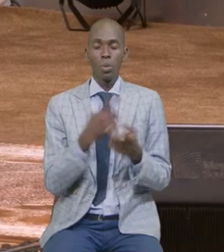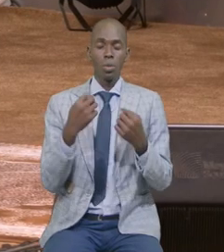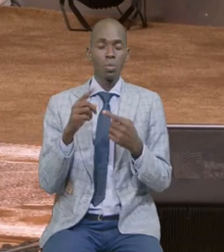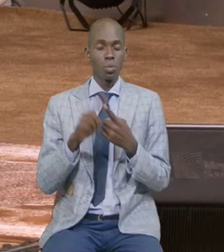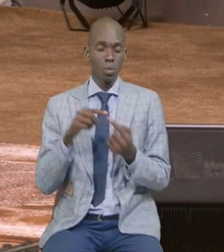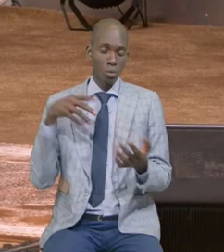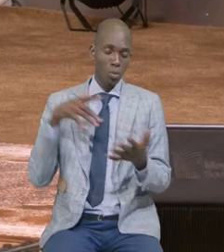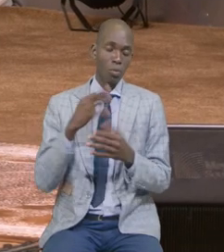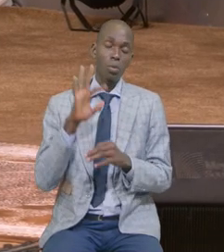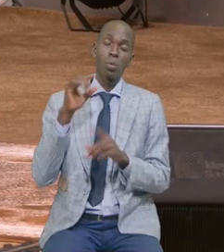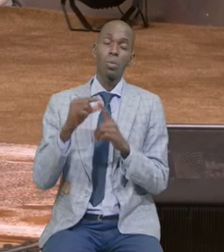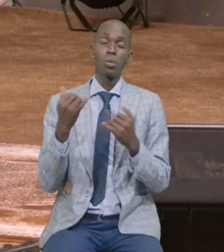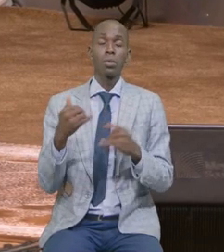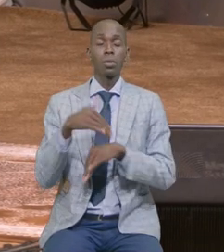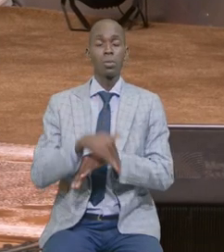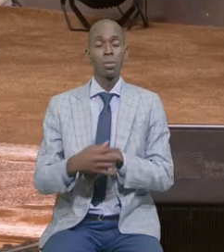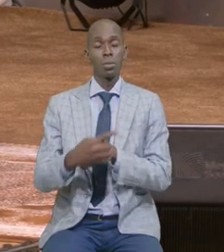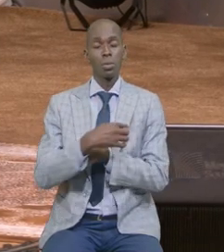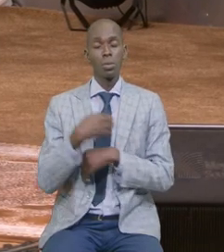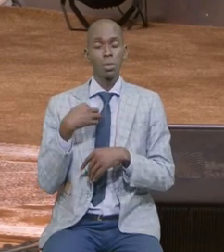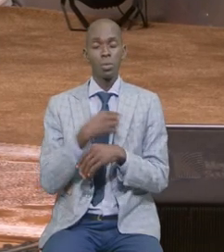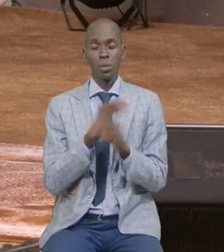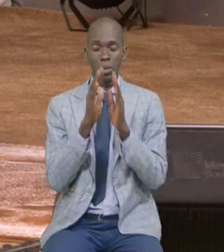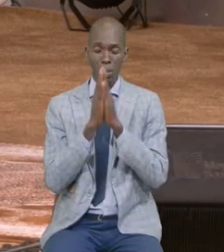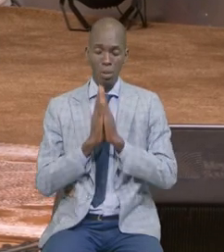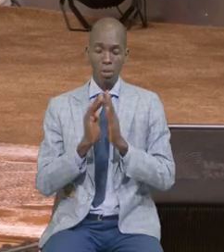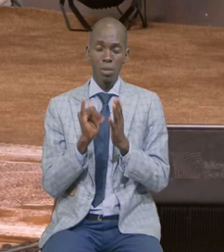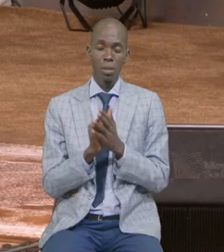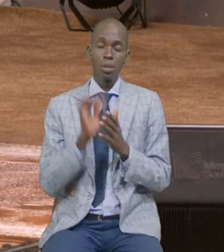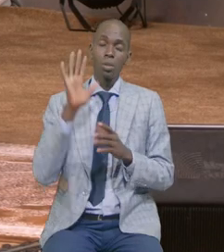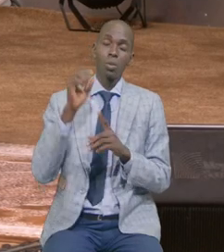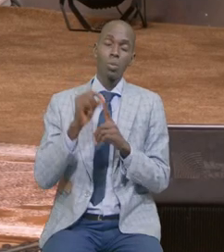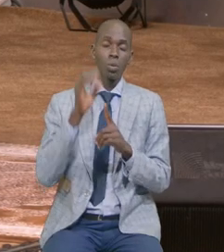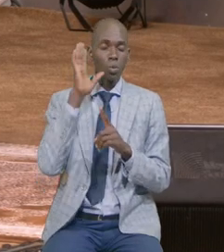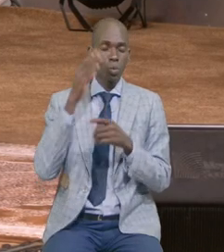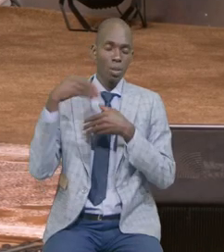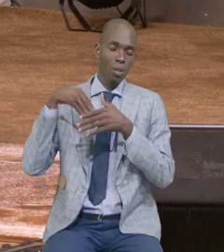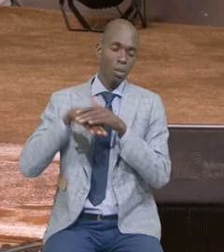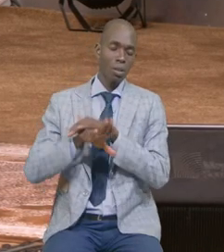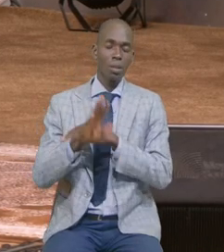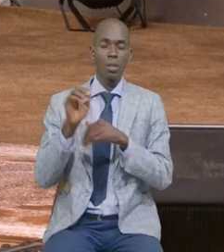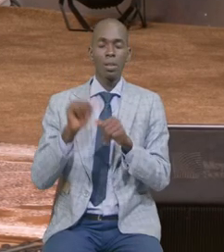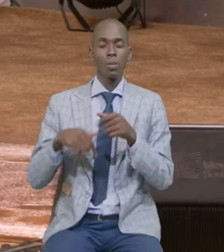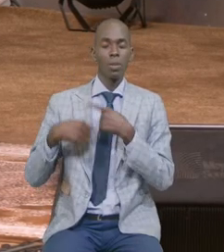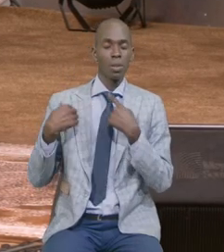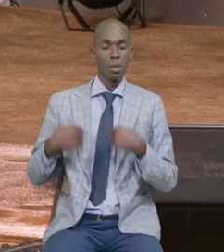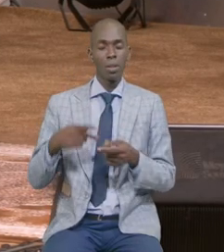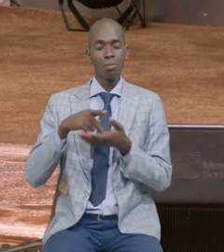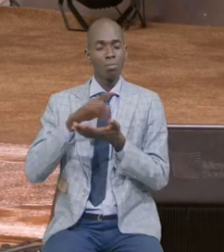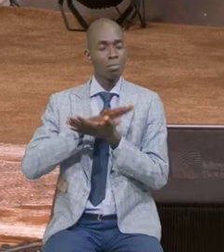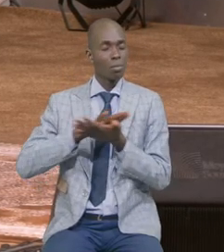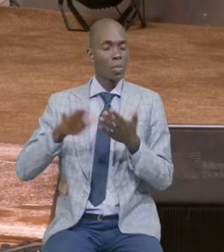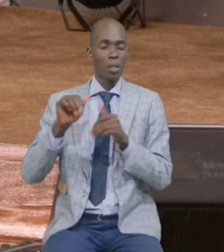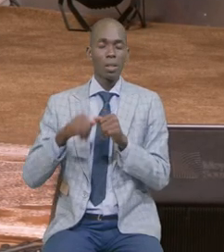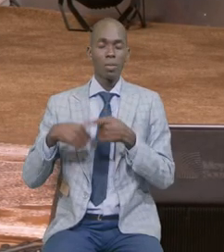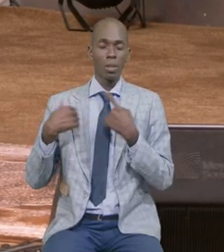your word tonight again, and we're asking, Lord, that your word will penetrate every heart, purify every heart,